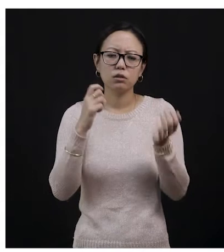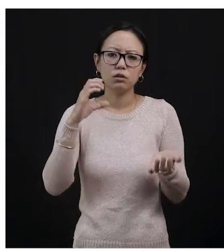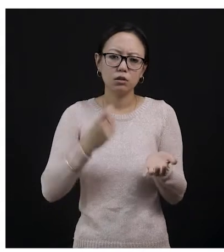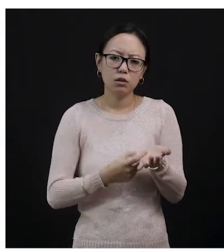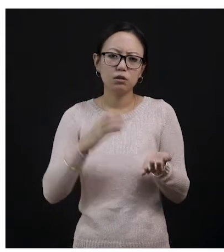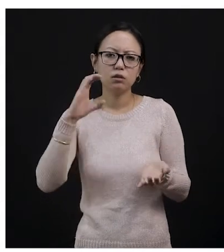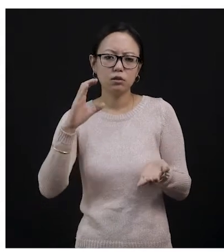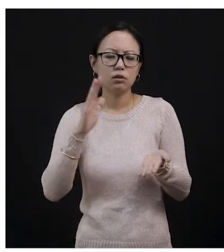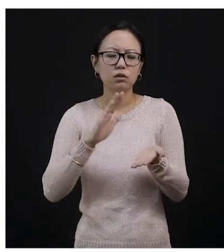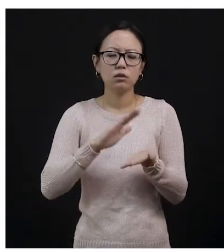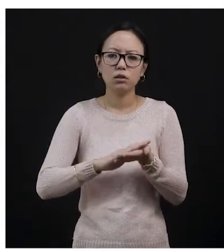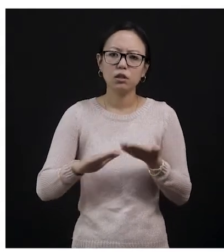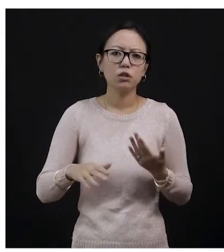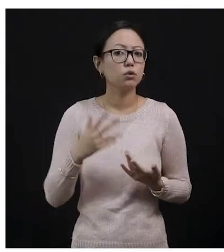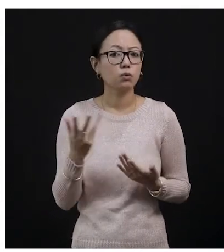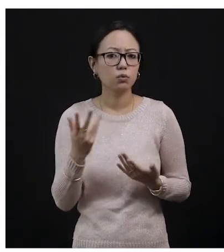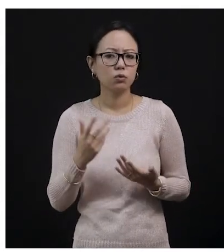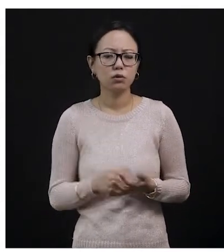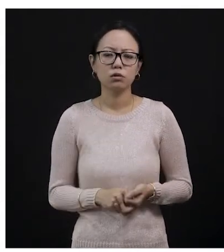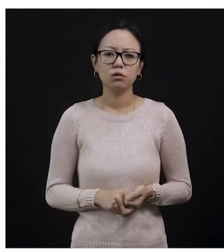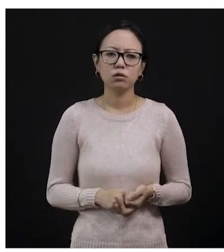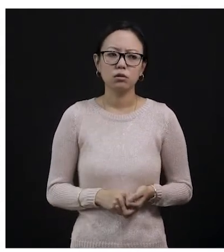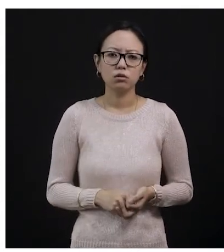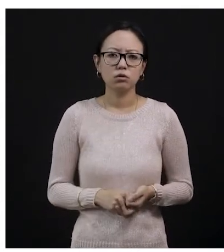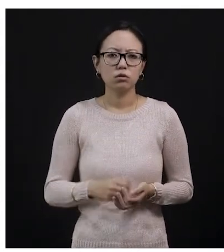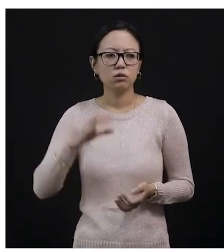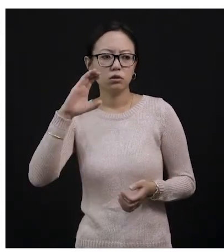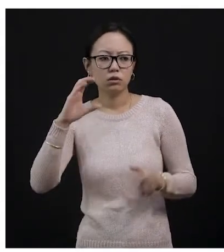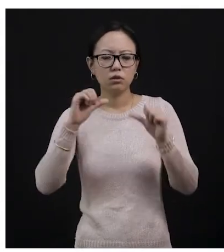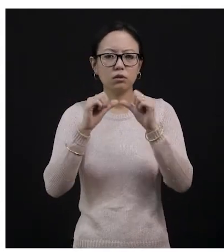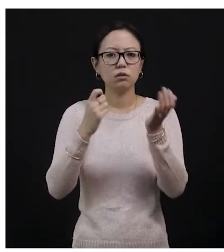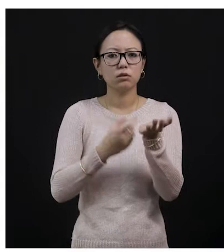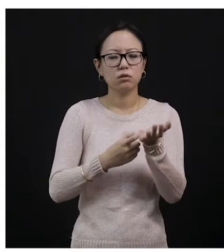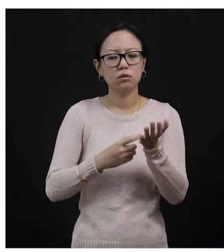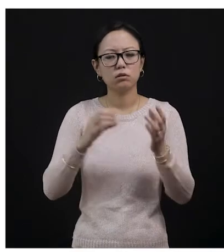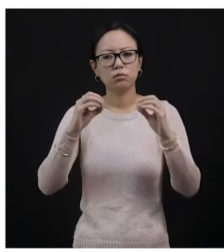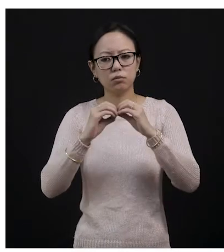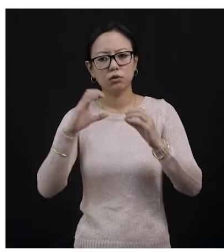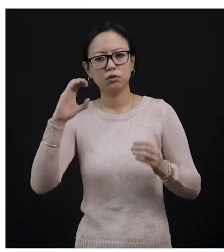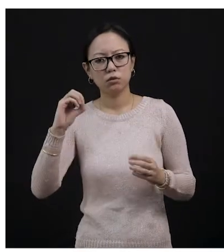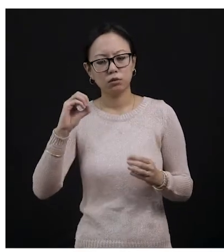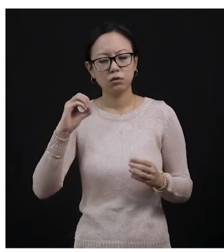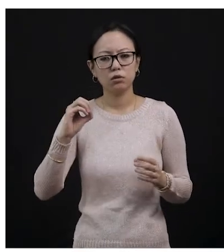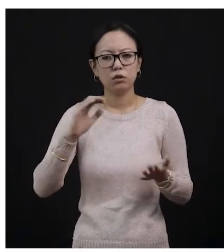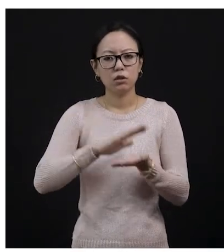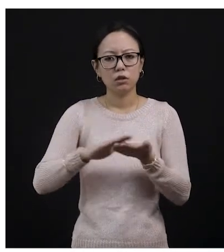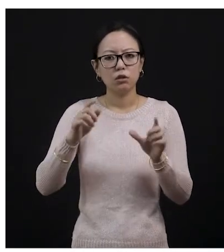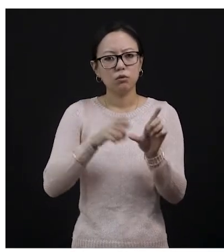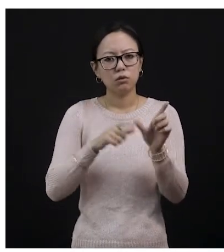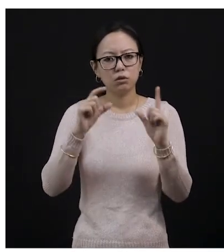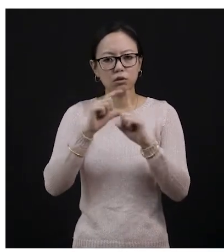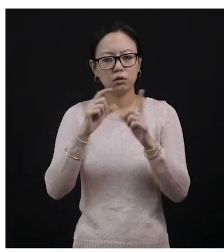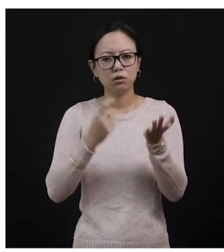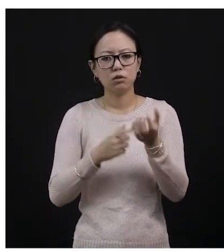starch, carbohydrates. Yes, it is a food. Carbohydrate is it is a kind of nutrient which is present in the